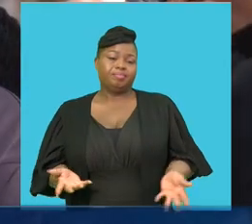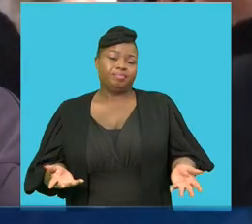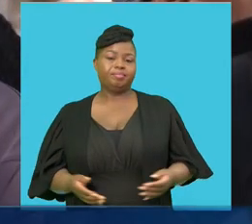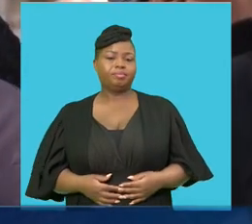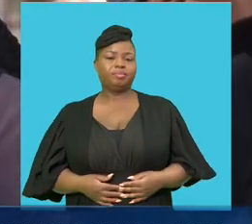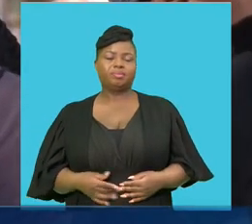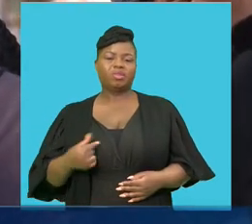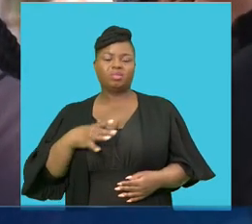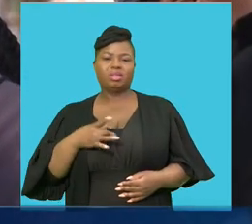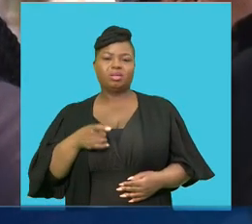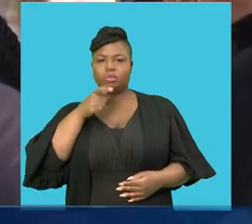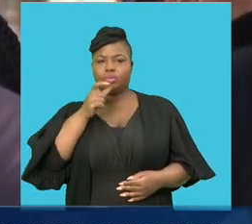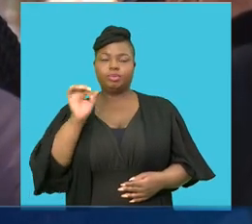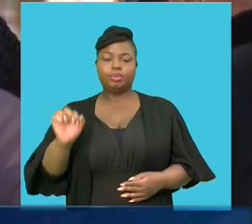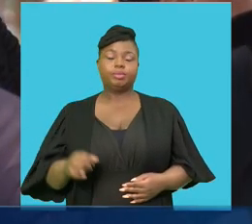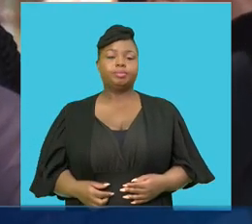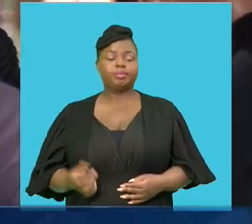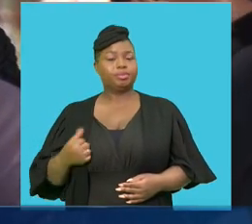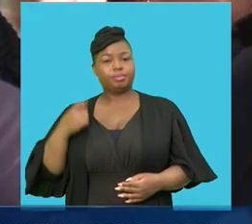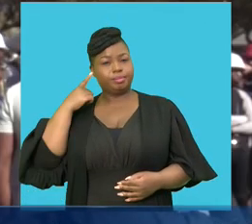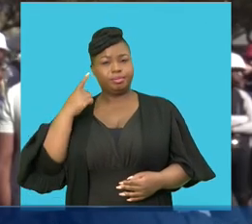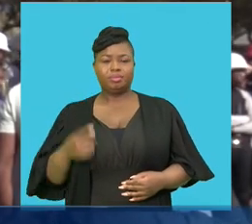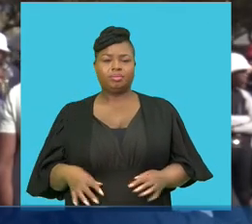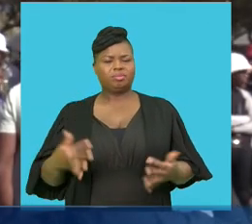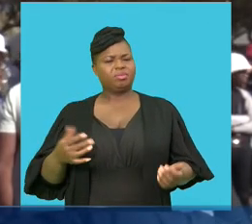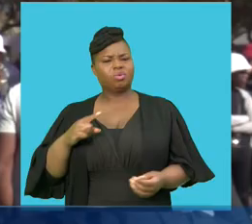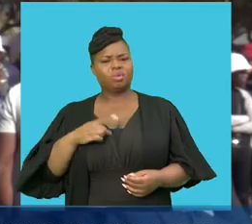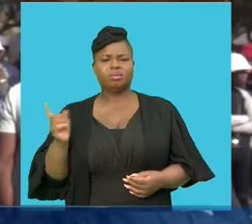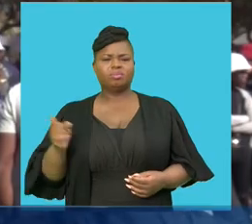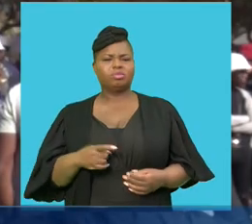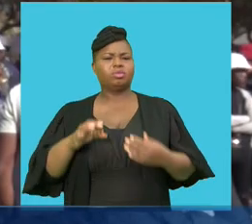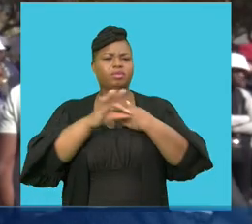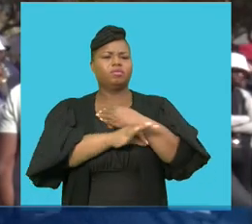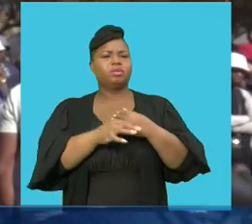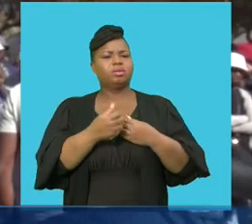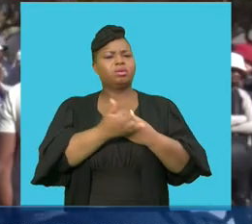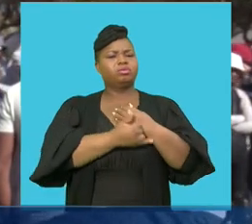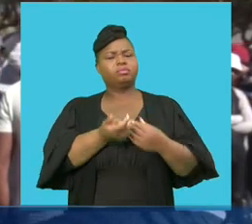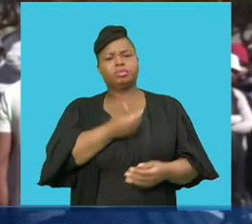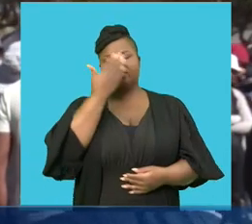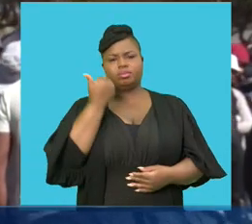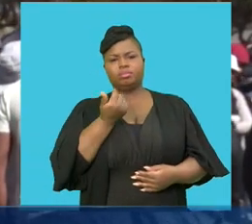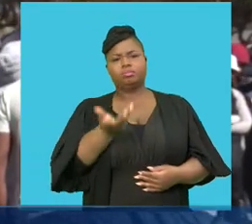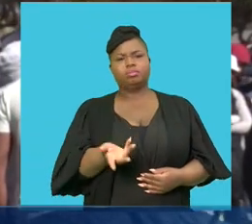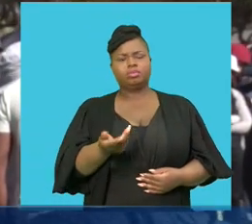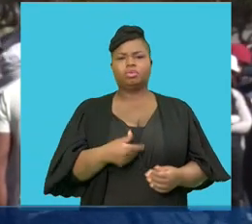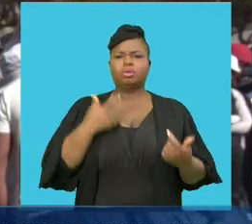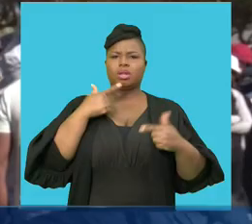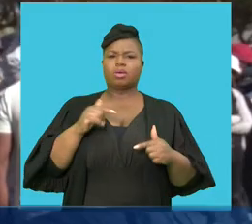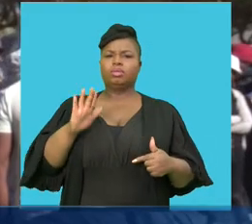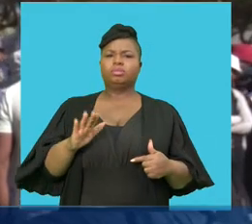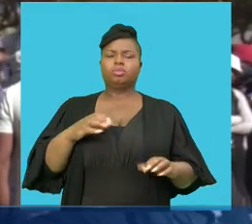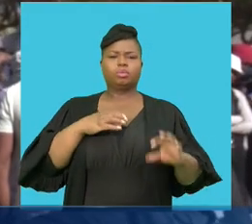I don't like this statement. I think it's ridiculous. How do you come to a foreign country without knowing the medium language of instruction